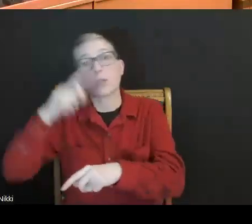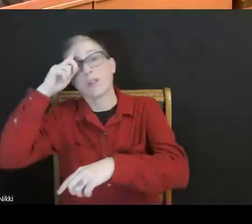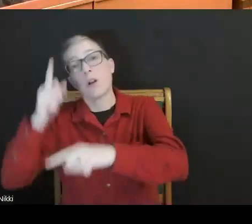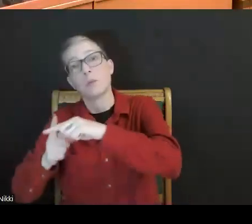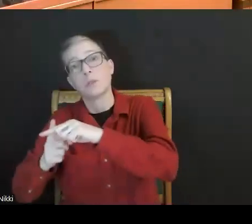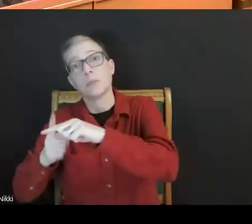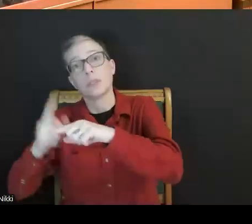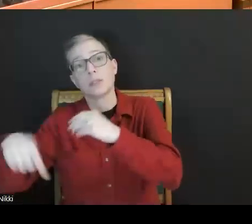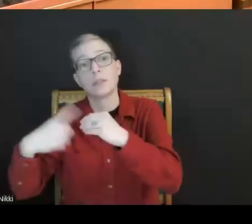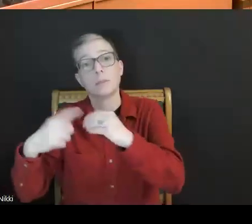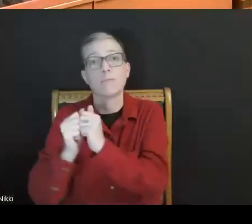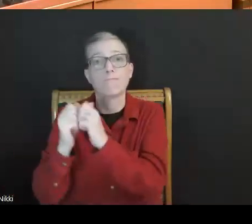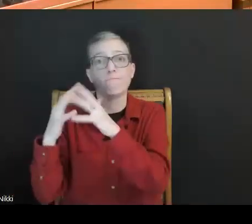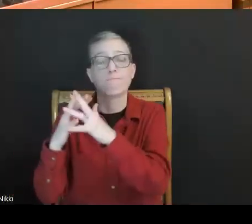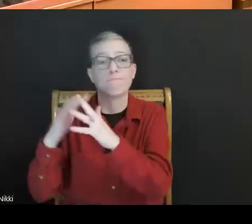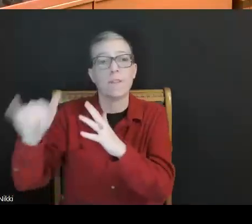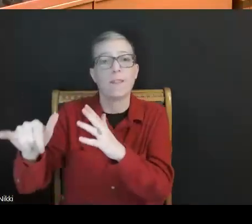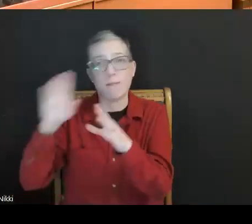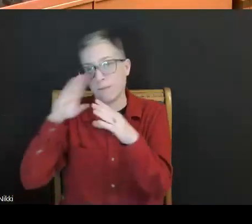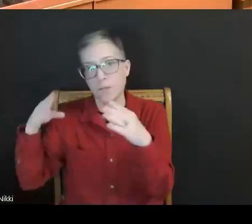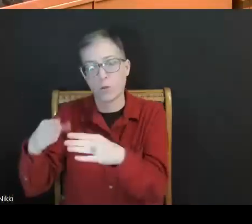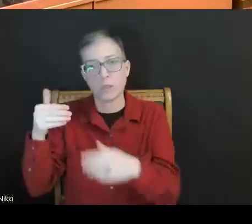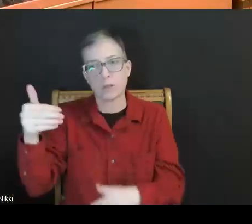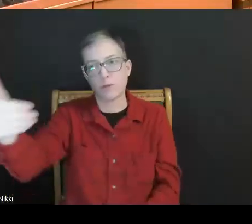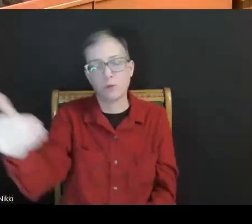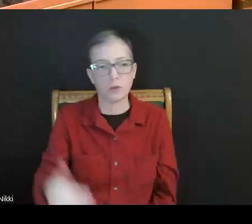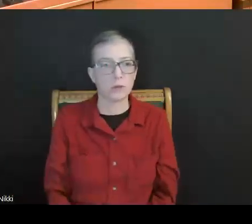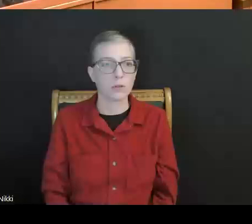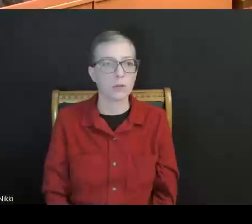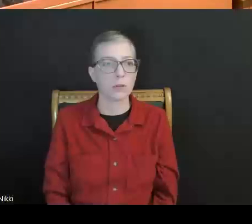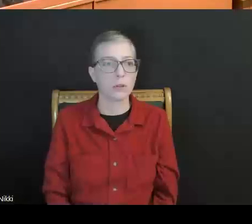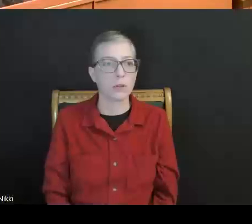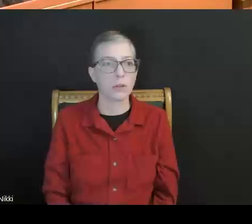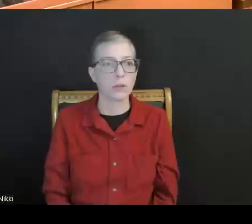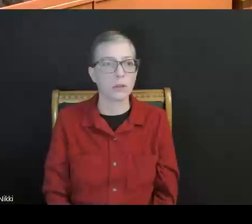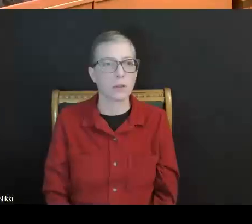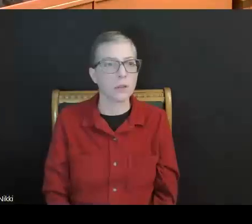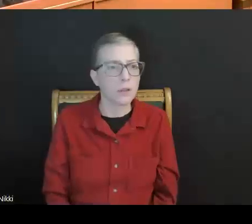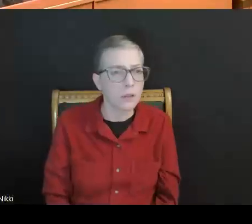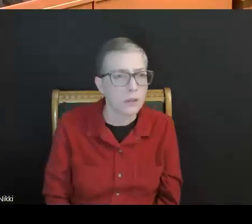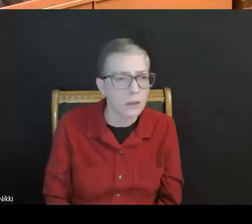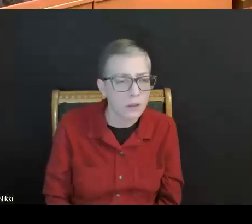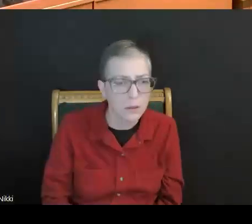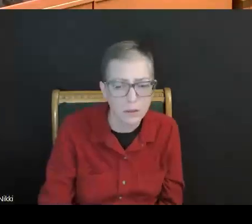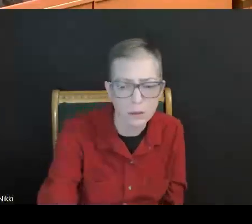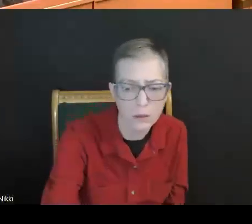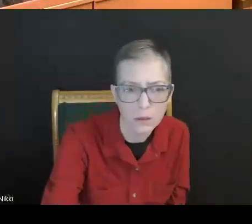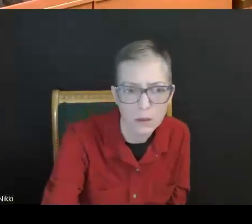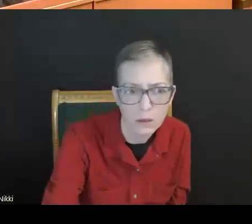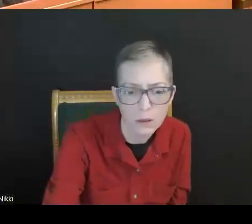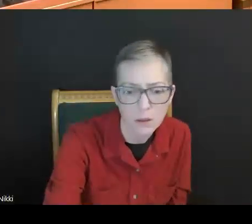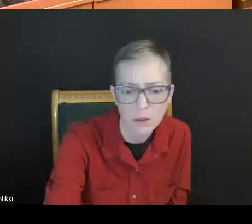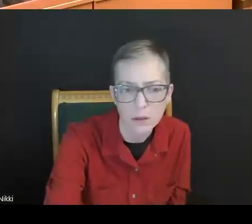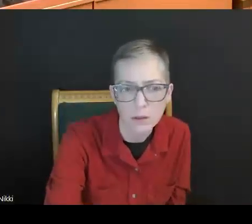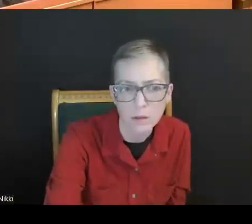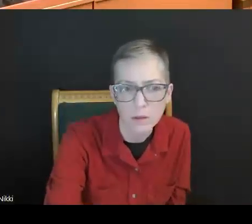in the near future. Nearly all of our patients have co-occurring disorders. I think that'll be critical to be able to deliver